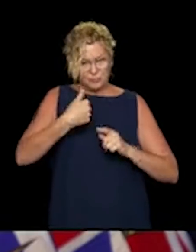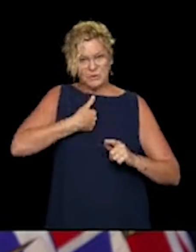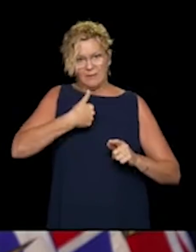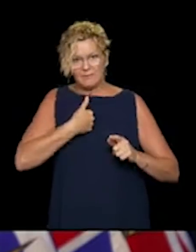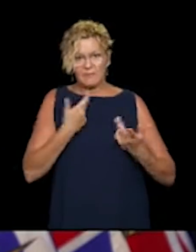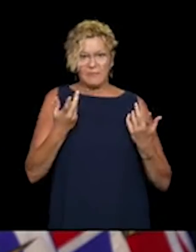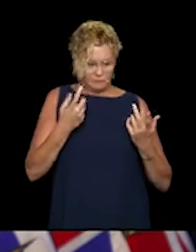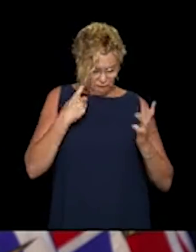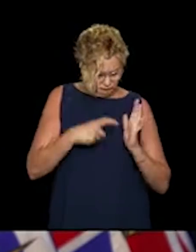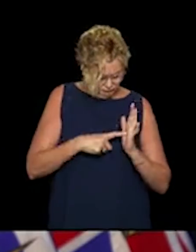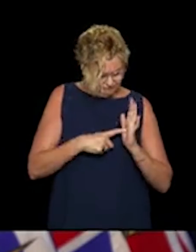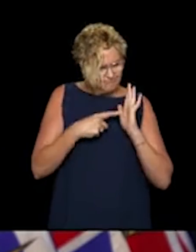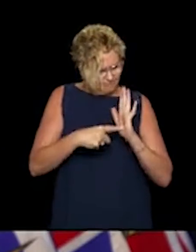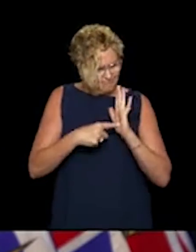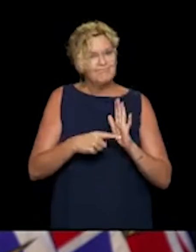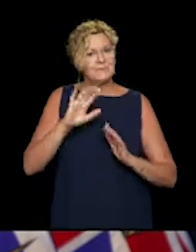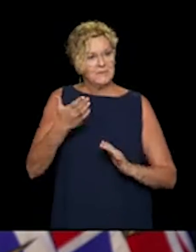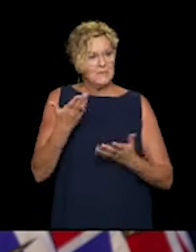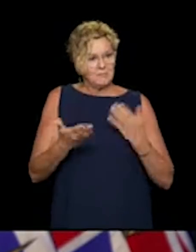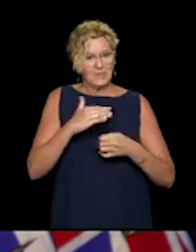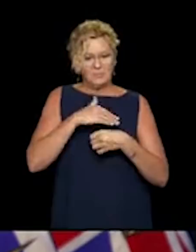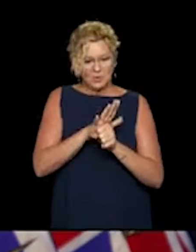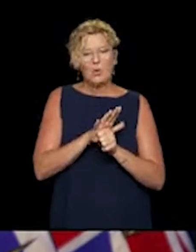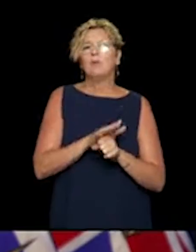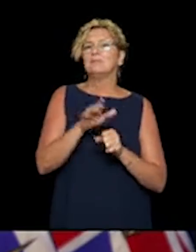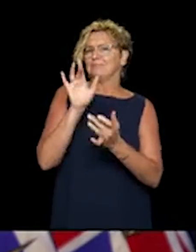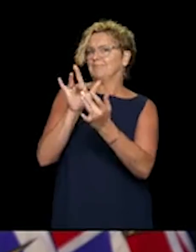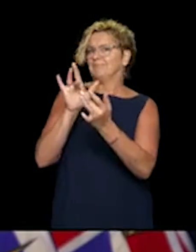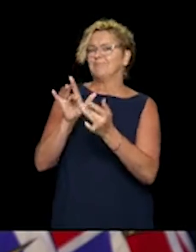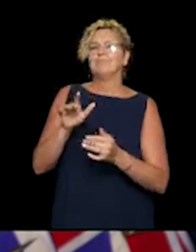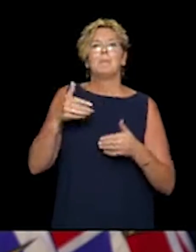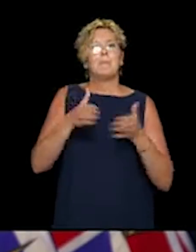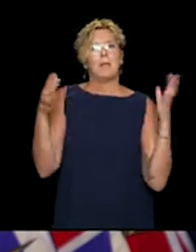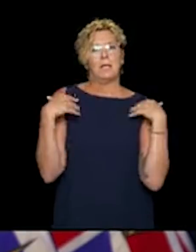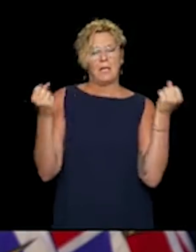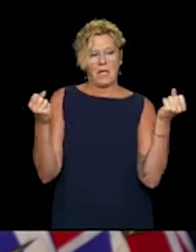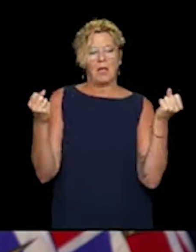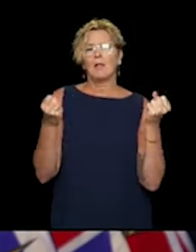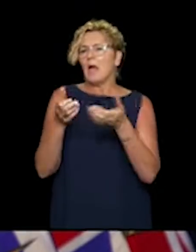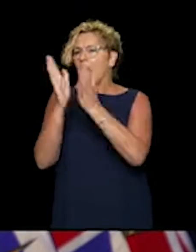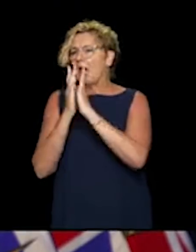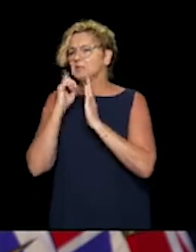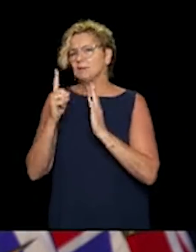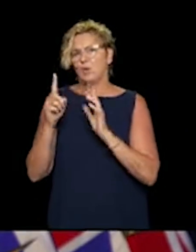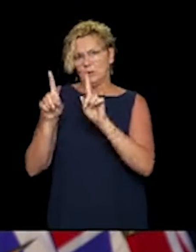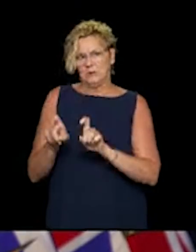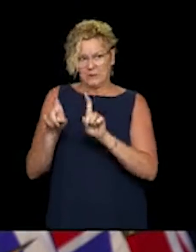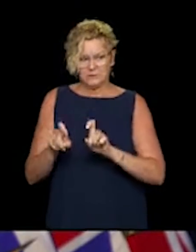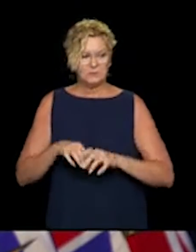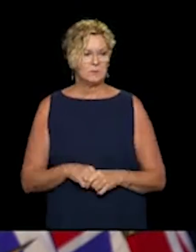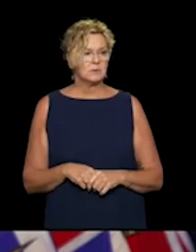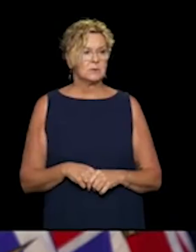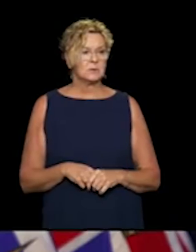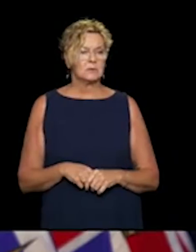symptoms develop. On a positive note, the Kelowna area cluster that started after the long weekend in